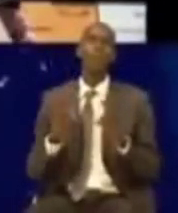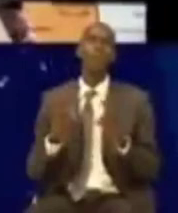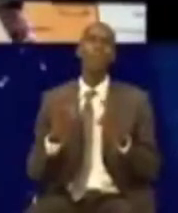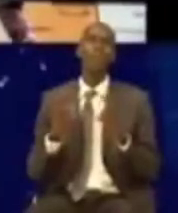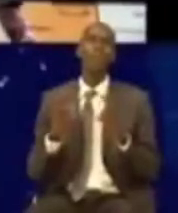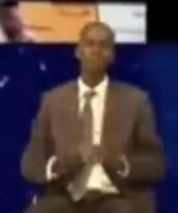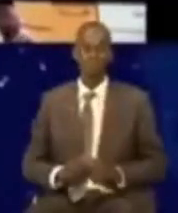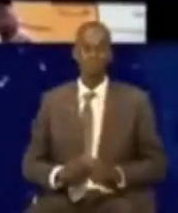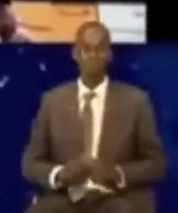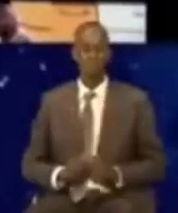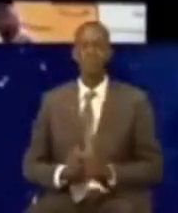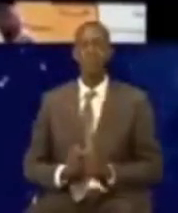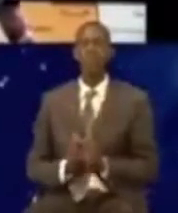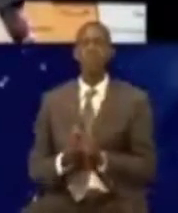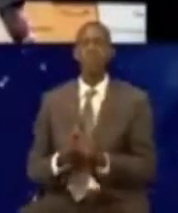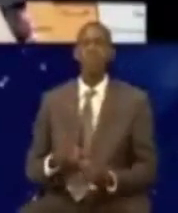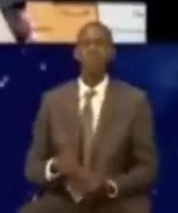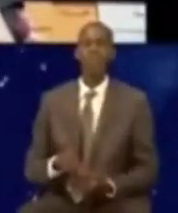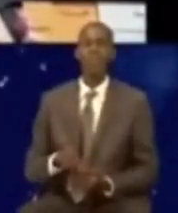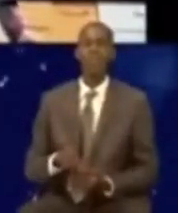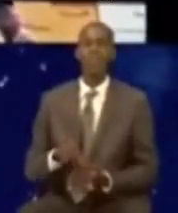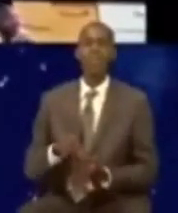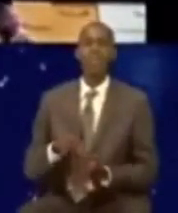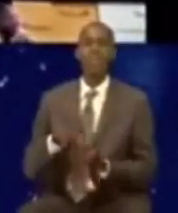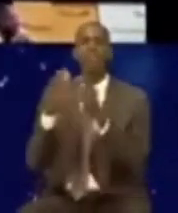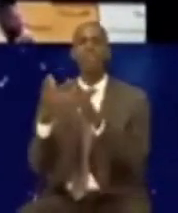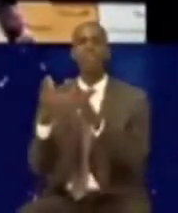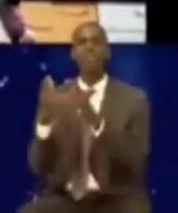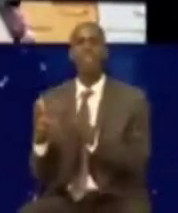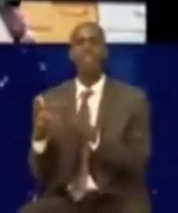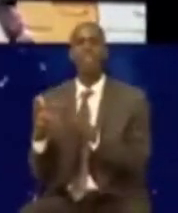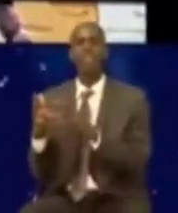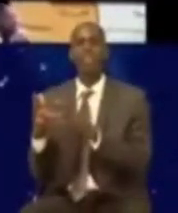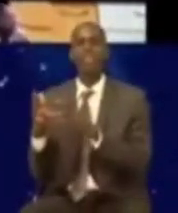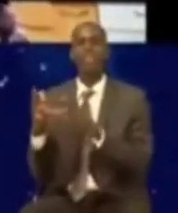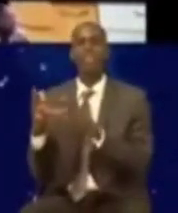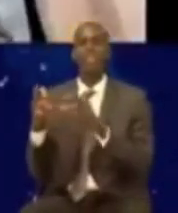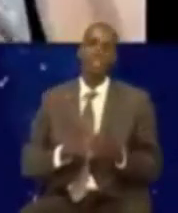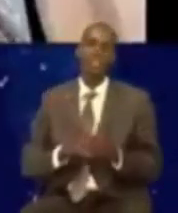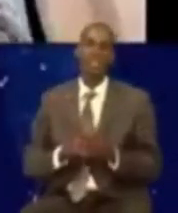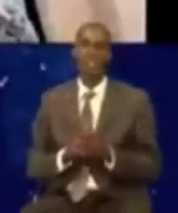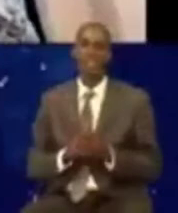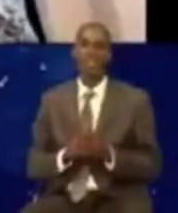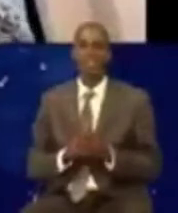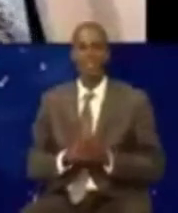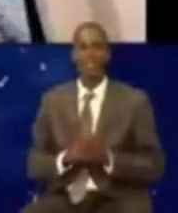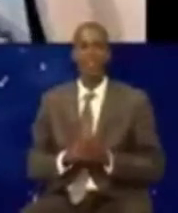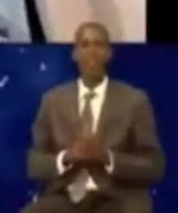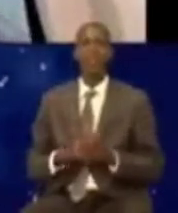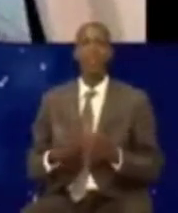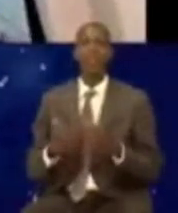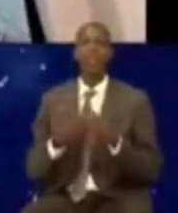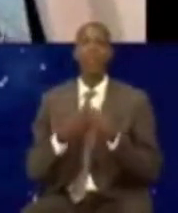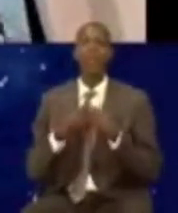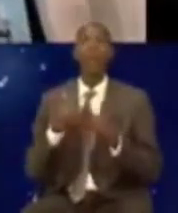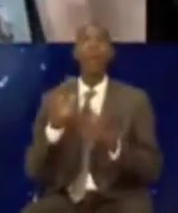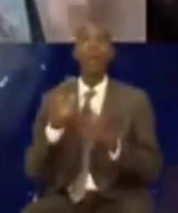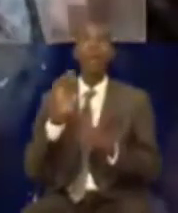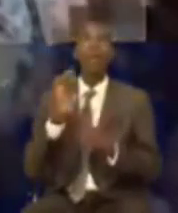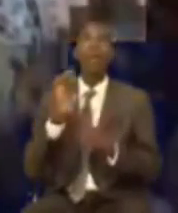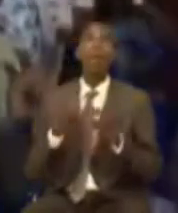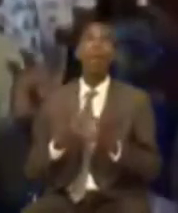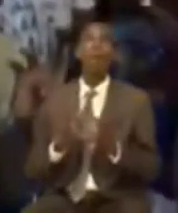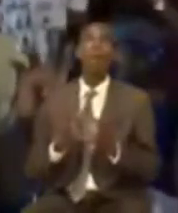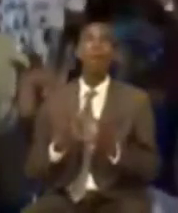Precious Jesus, precious Jesus, have your way, have your